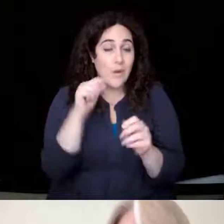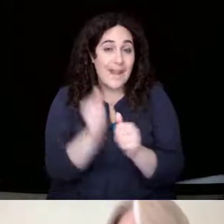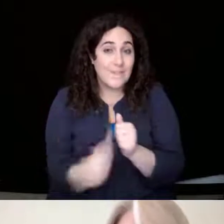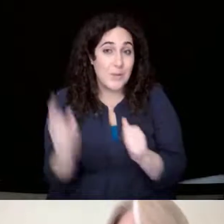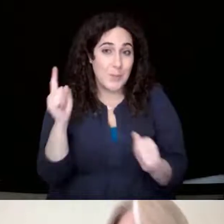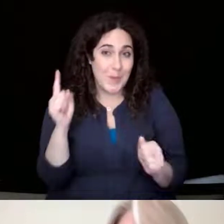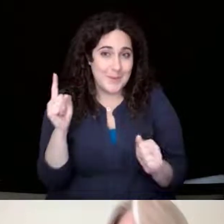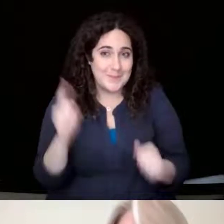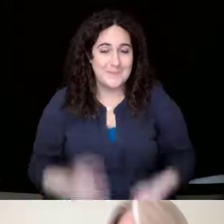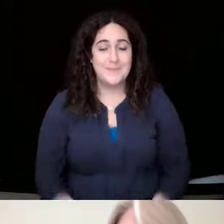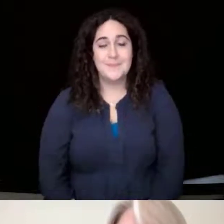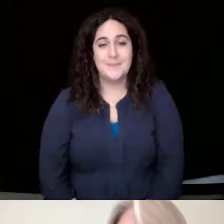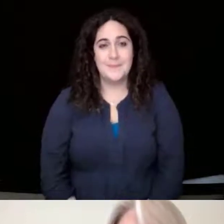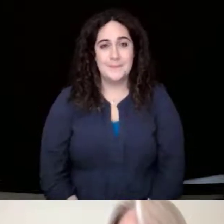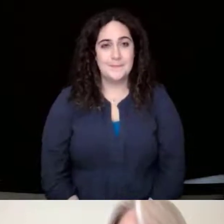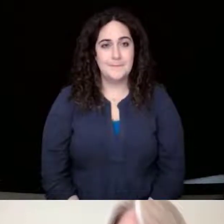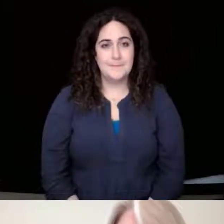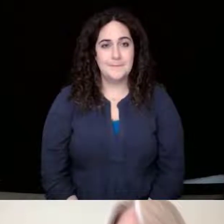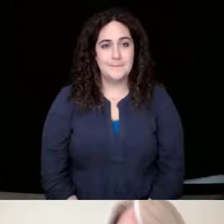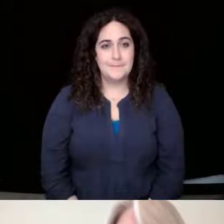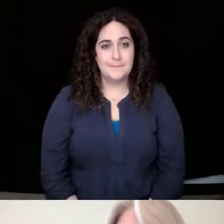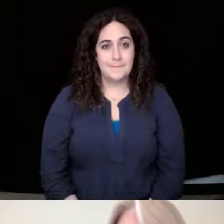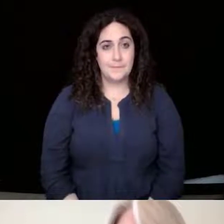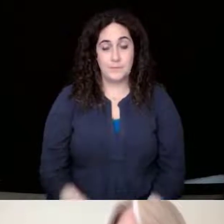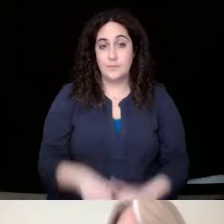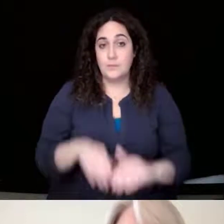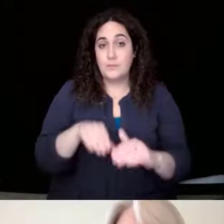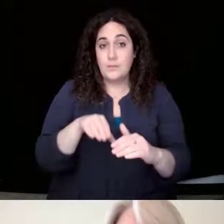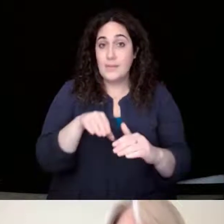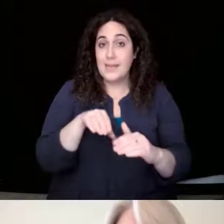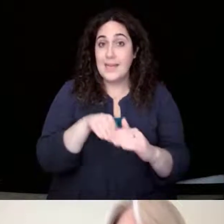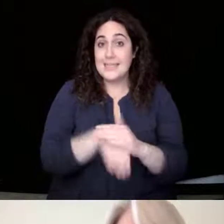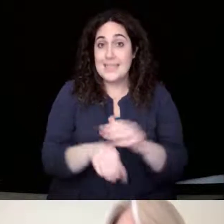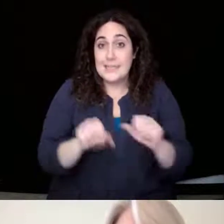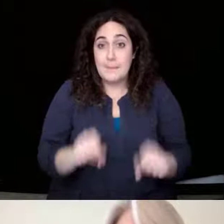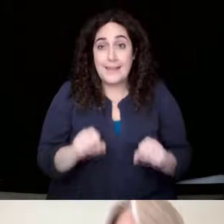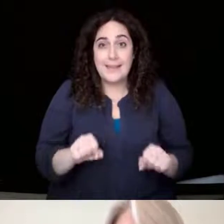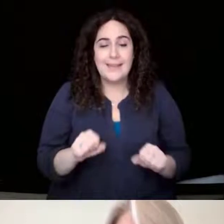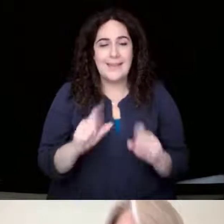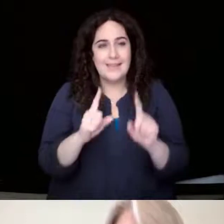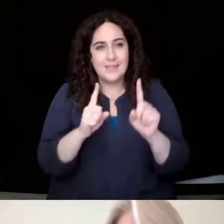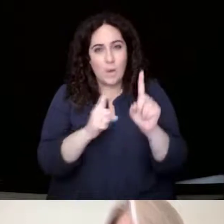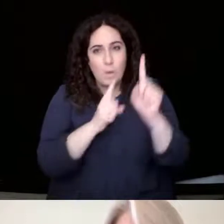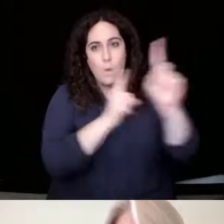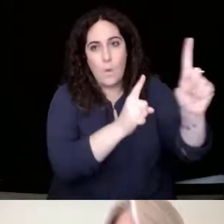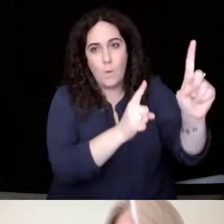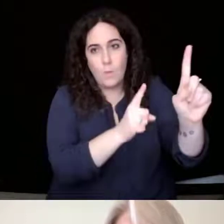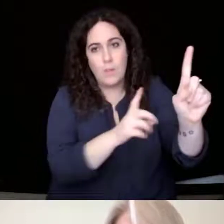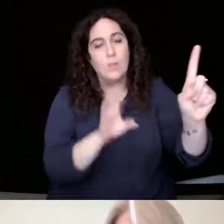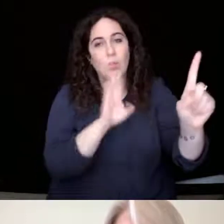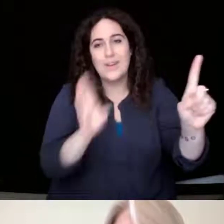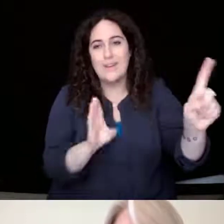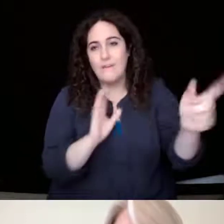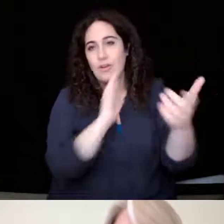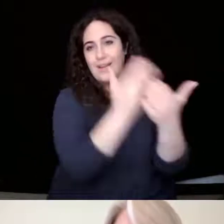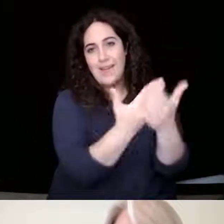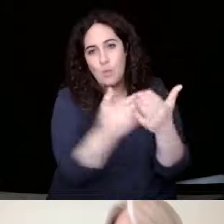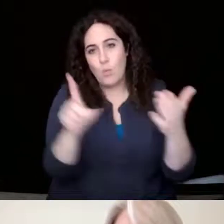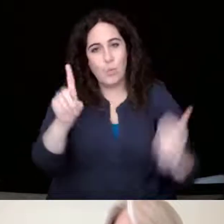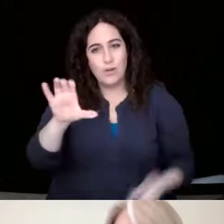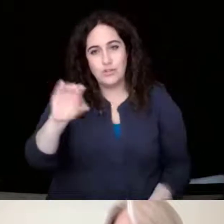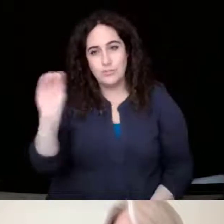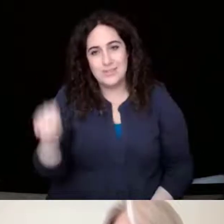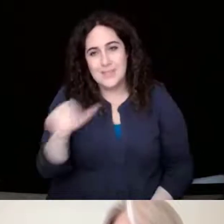what, accessibility is something we always have to strive for, but we'll never have 100%, right?